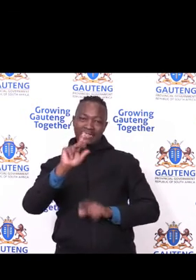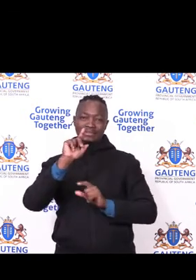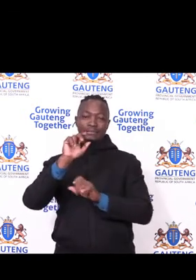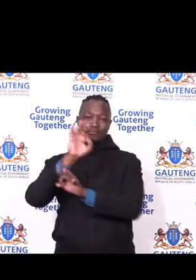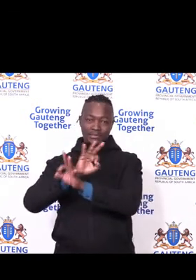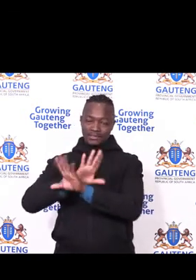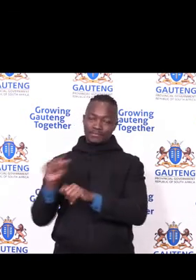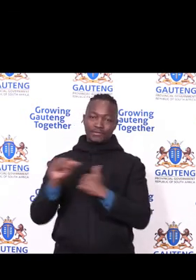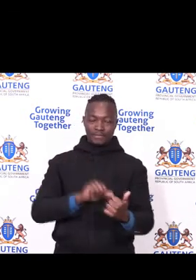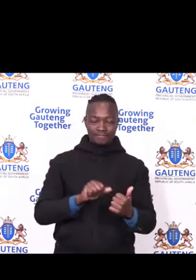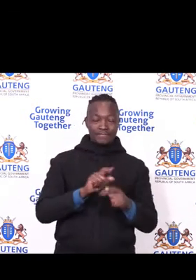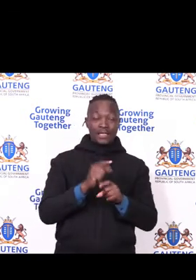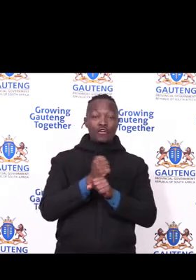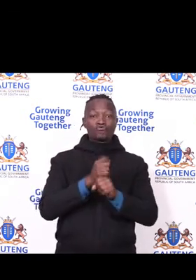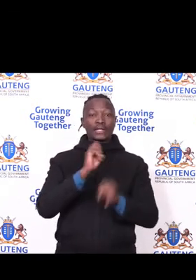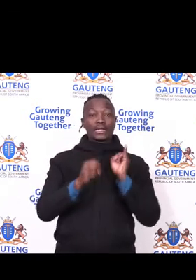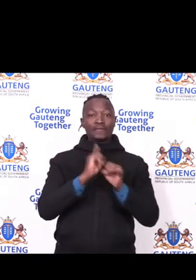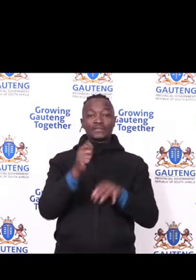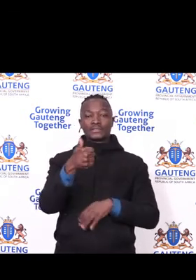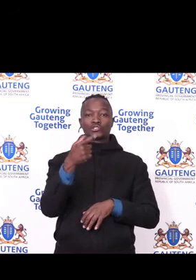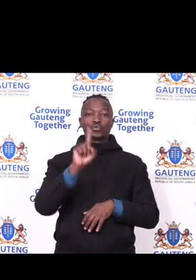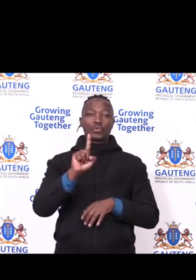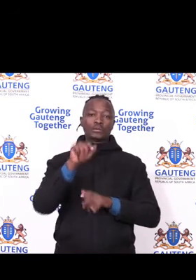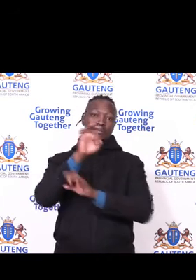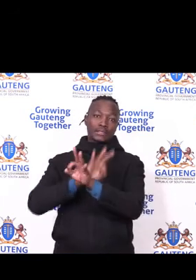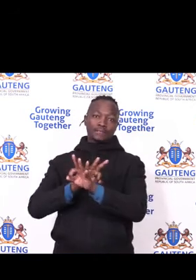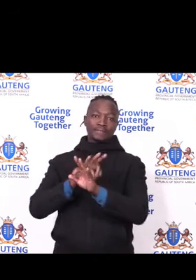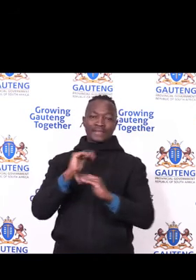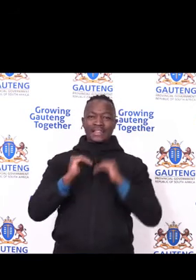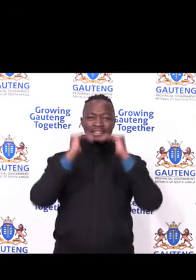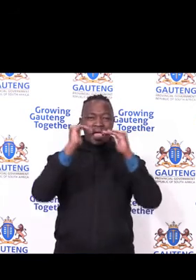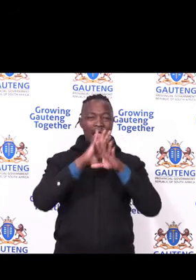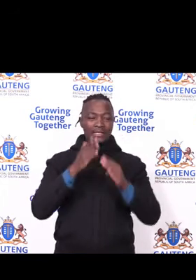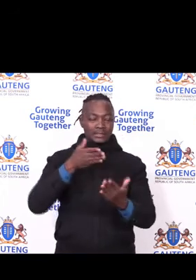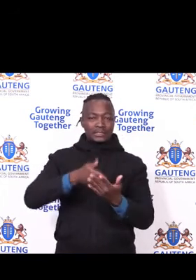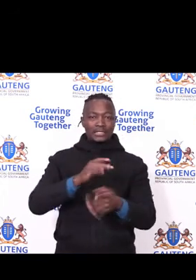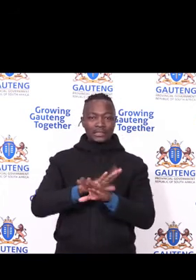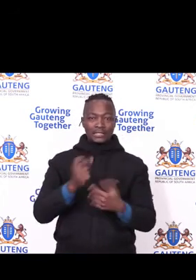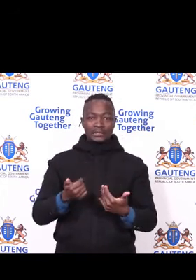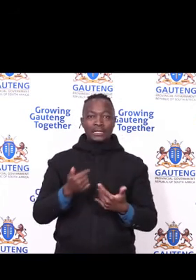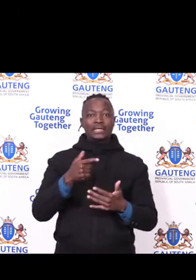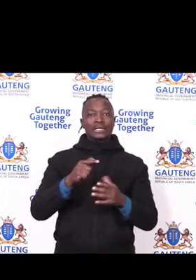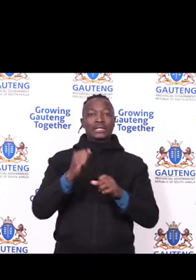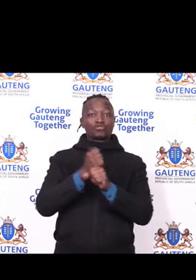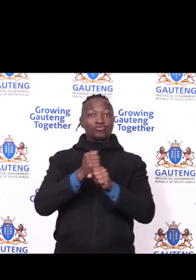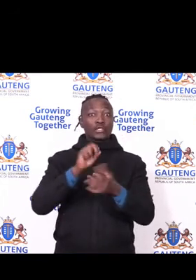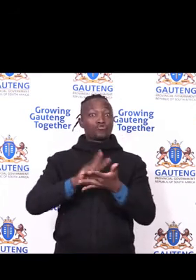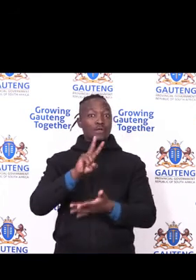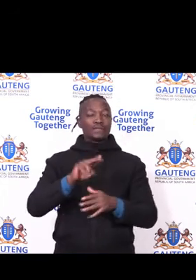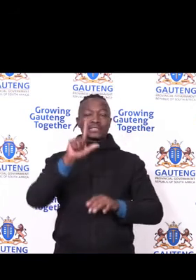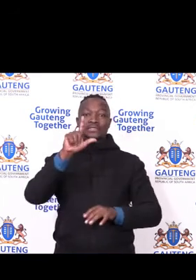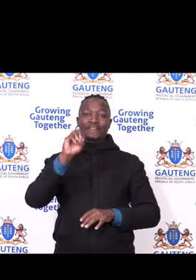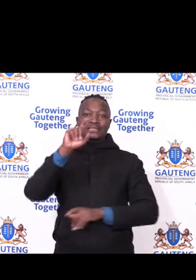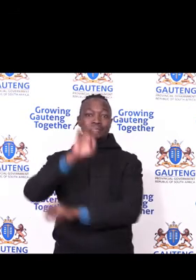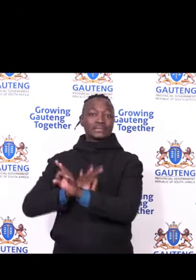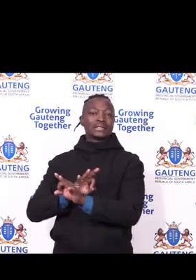At grade 11, we are at 61%. The highest attendance is at grade 12 with 70%. It's still worrying. We